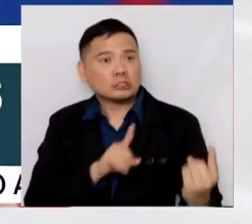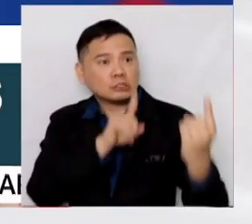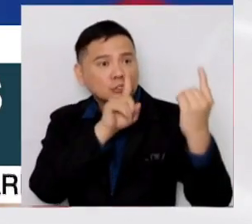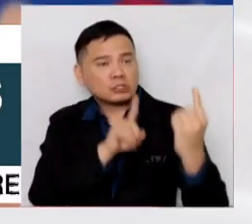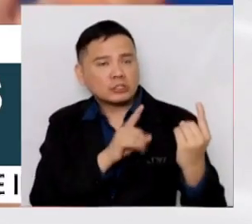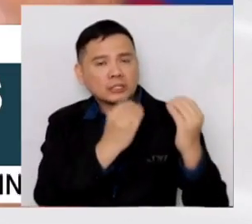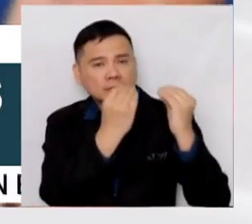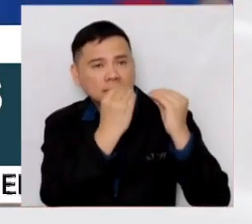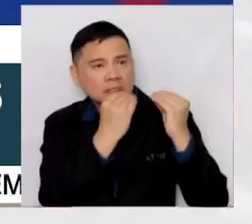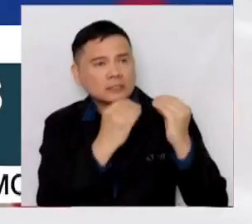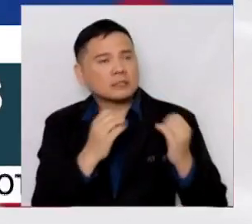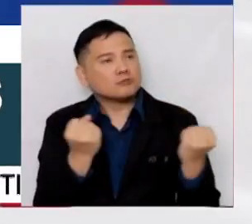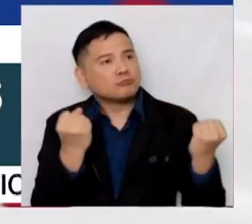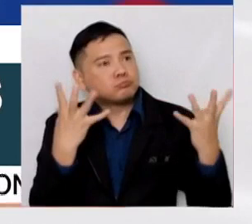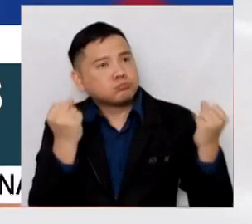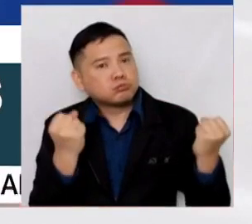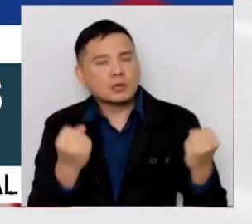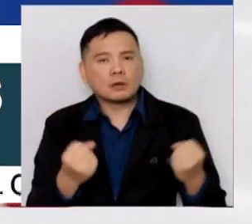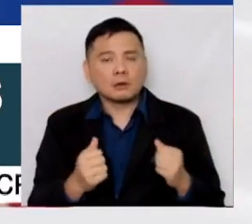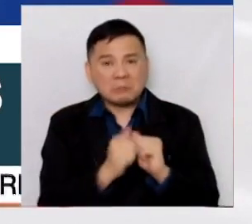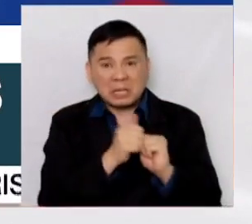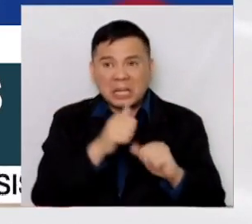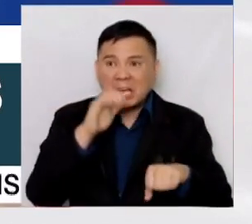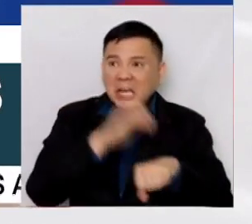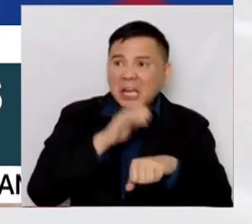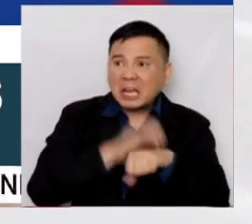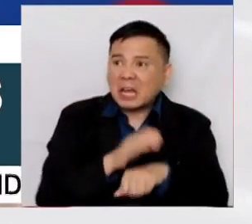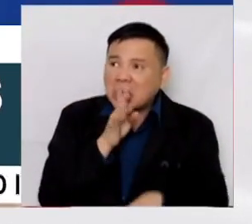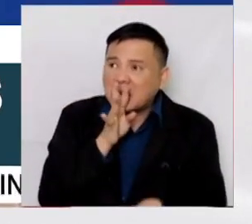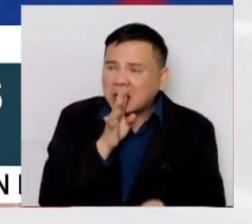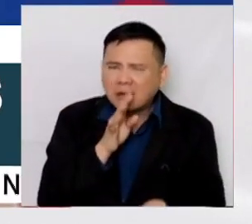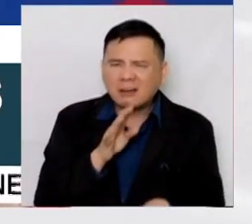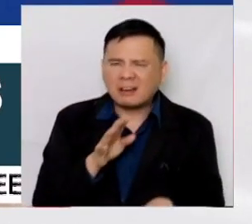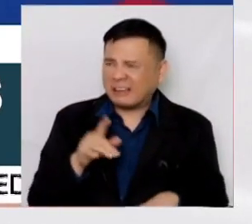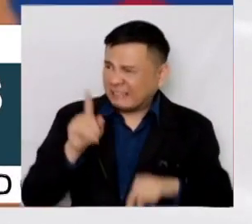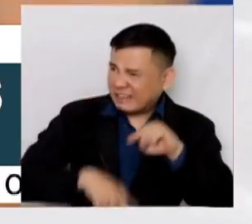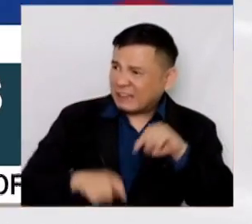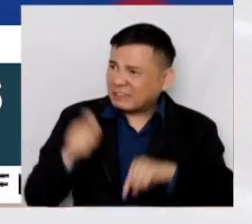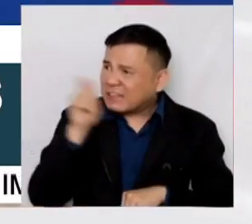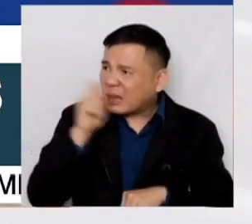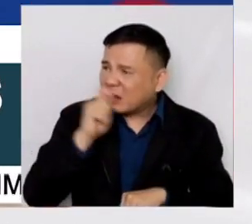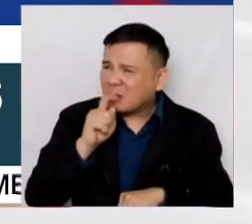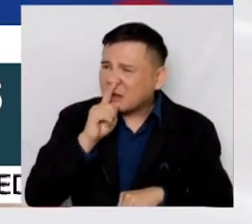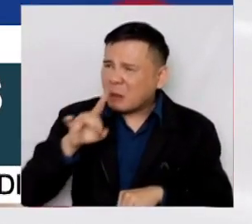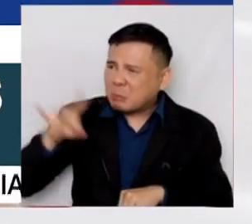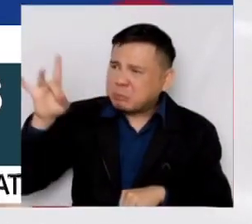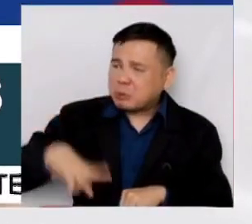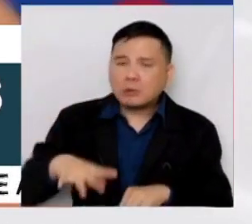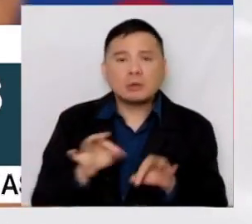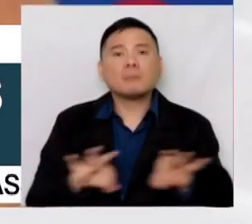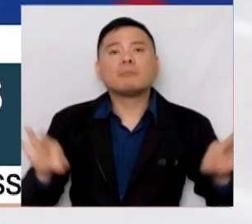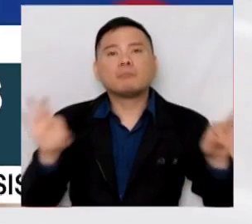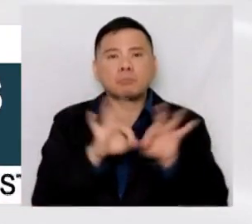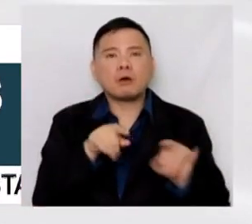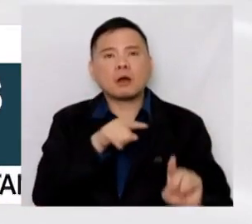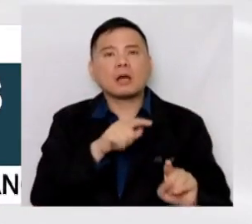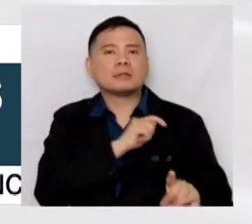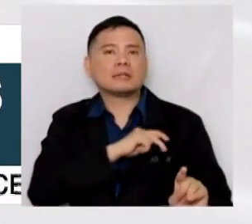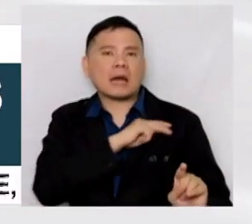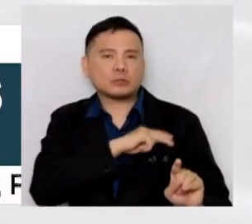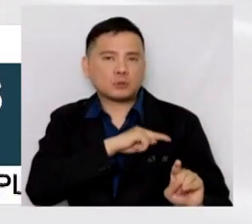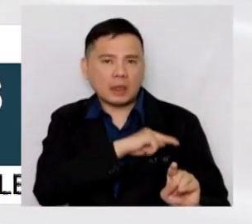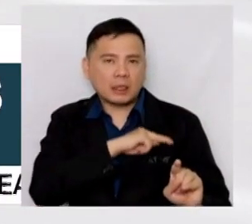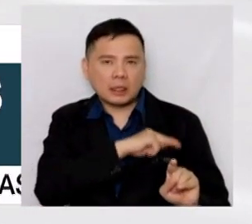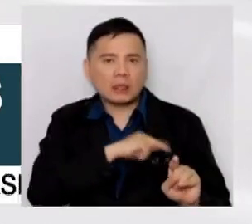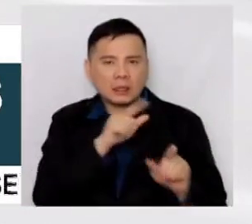teach them in English, but they don't even have a clue. They can't even do Tagalog, you know. So let's do mother tongue. And then teach the concepts, teach